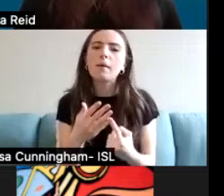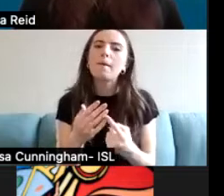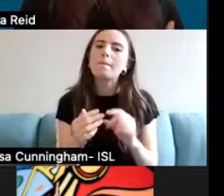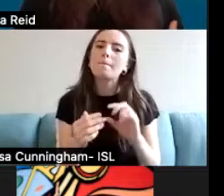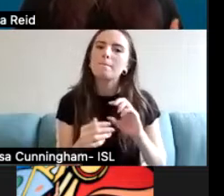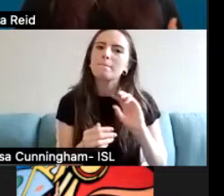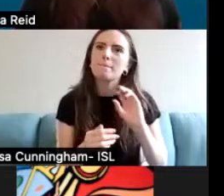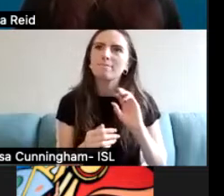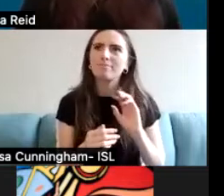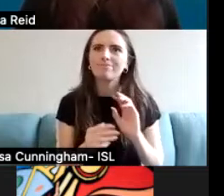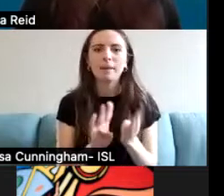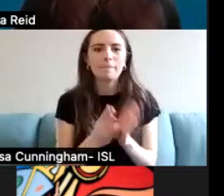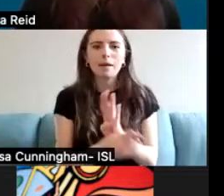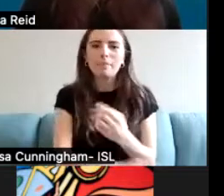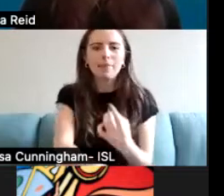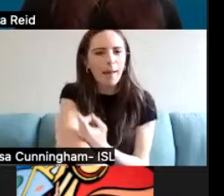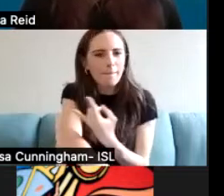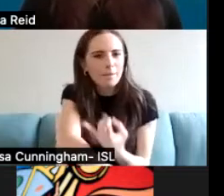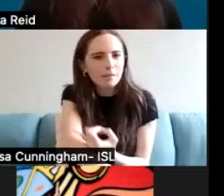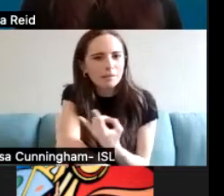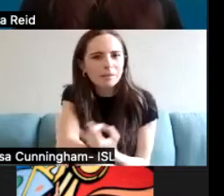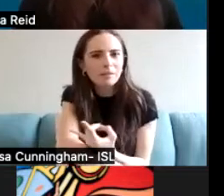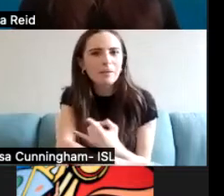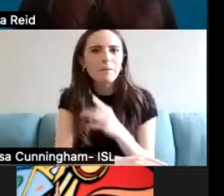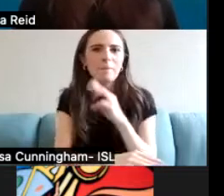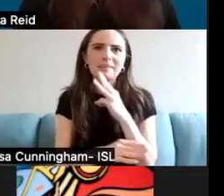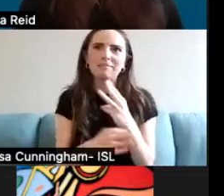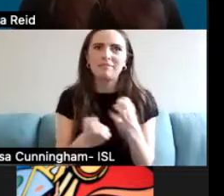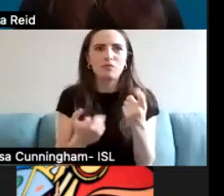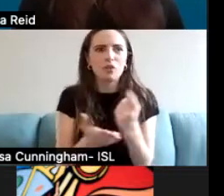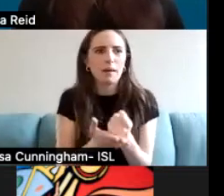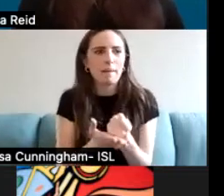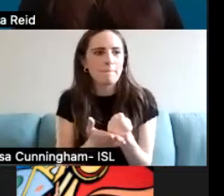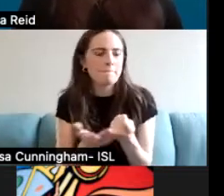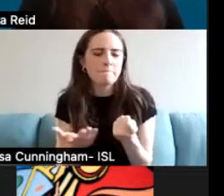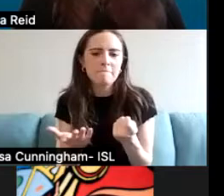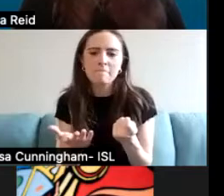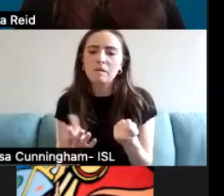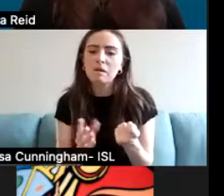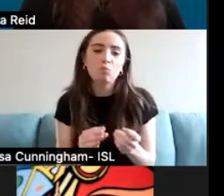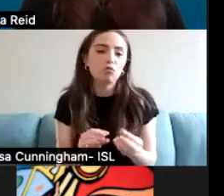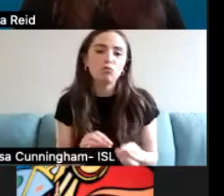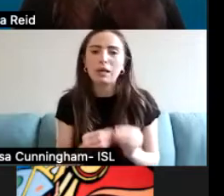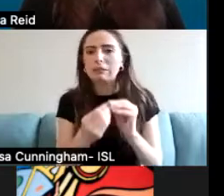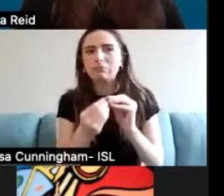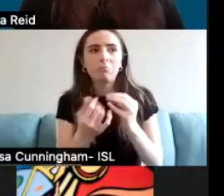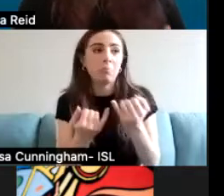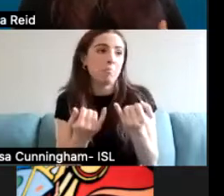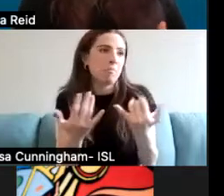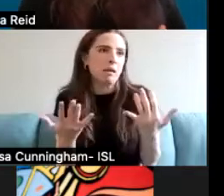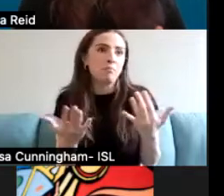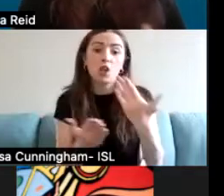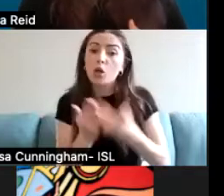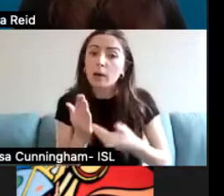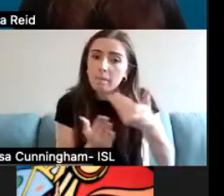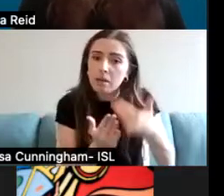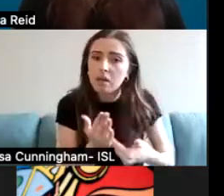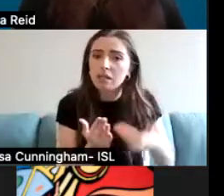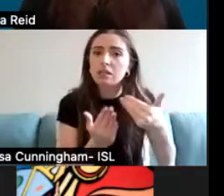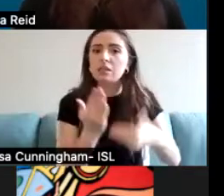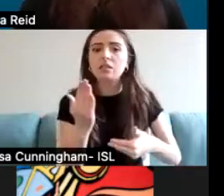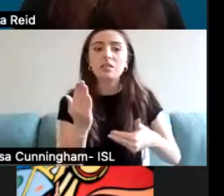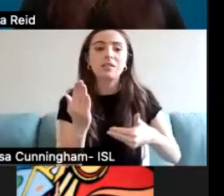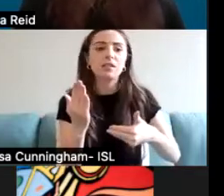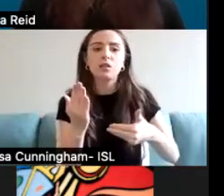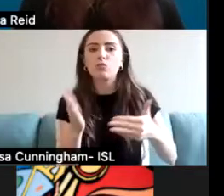becomes part of your general process whenever you're creating, whether it's internal documents in your companies, promotions